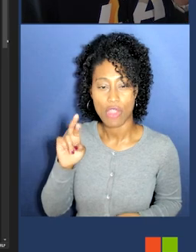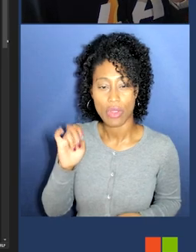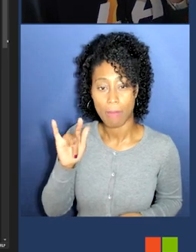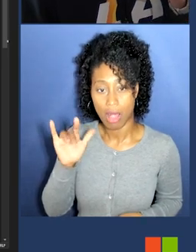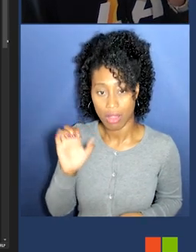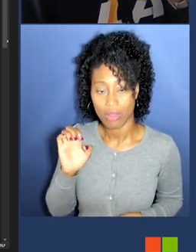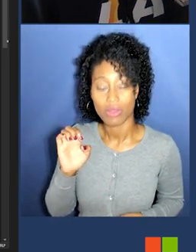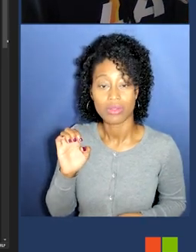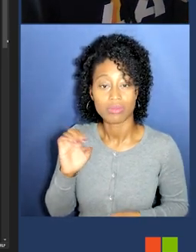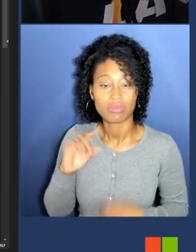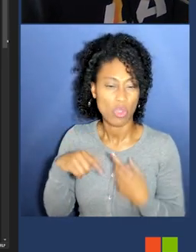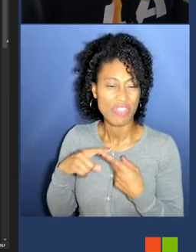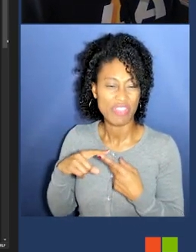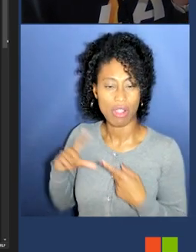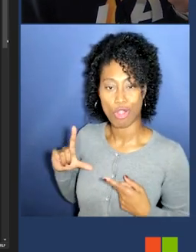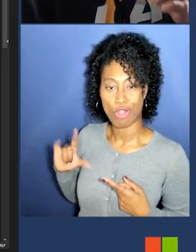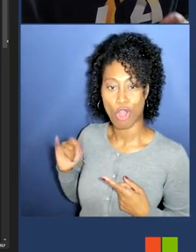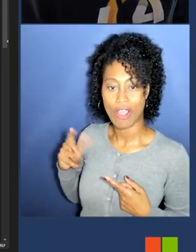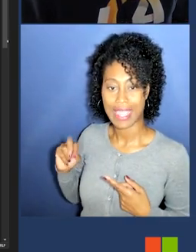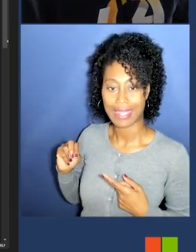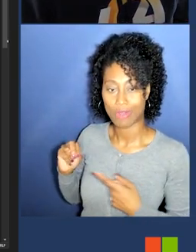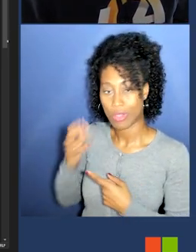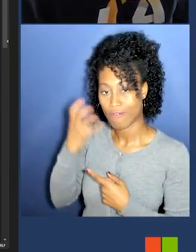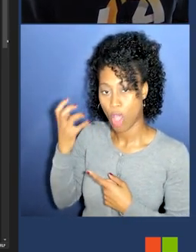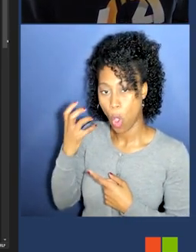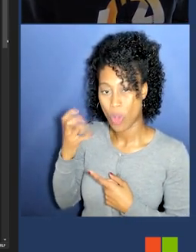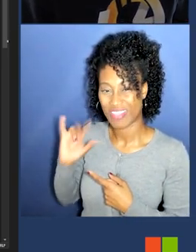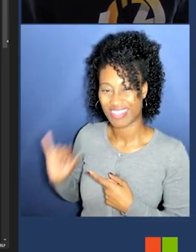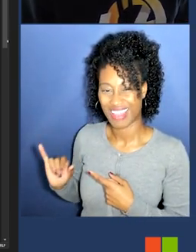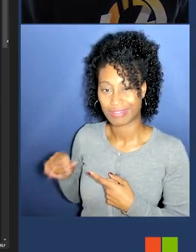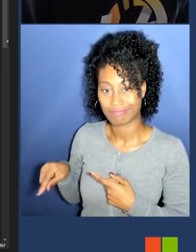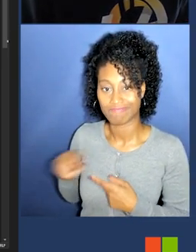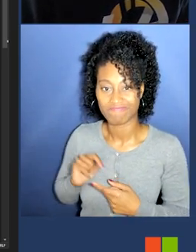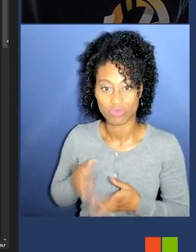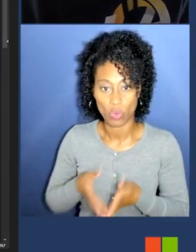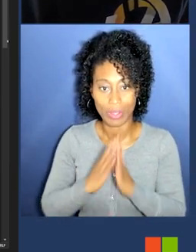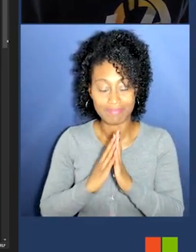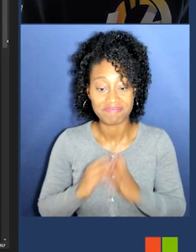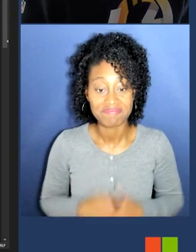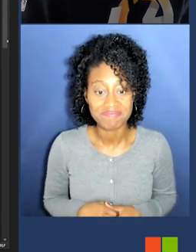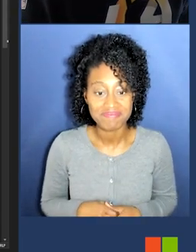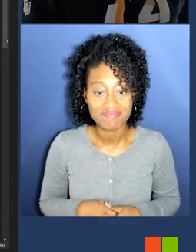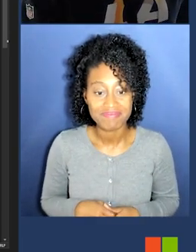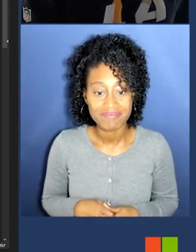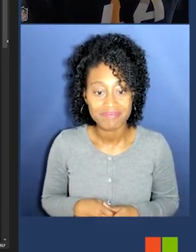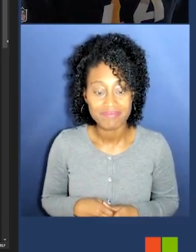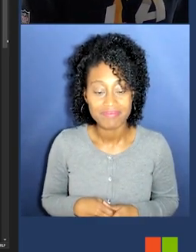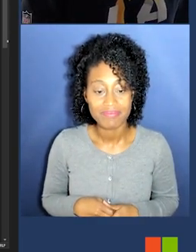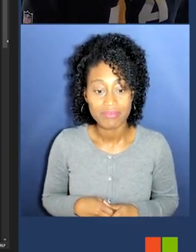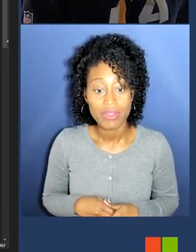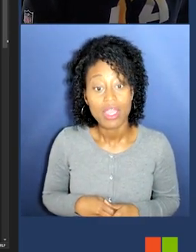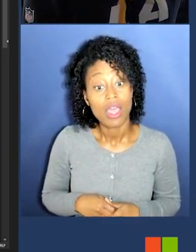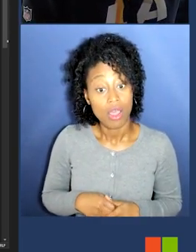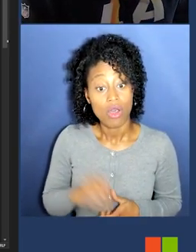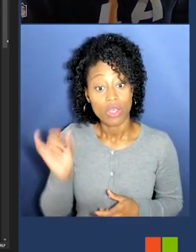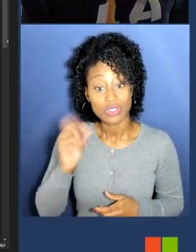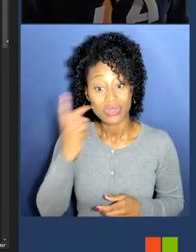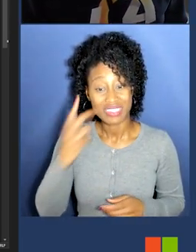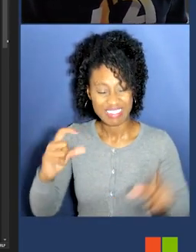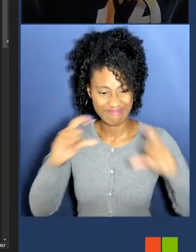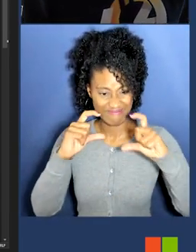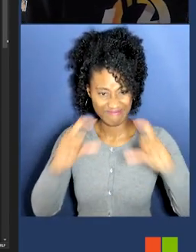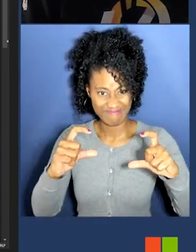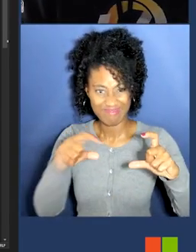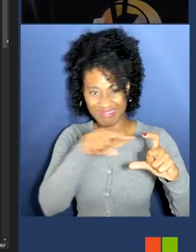comes from the Azure Functions framework. What you might have also seen are these annotations.